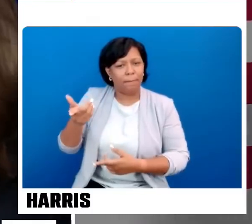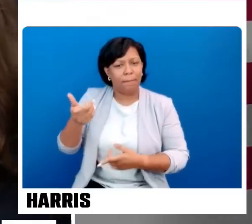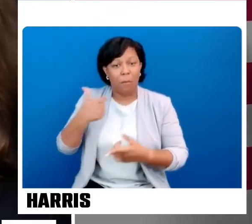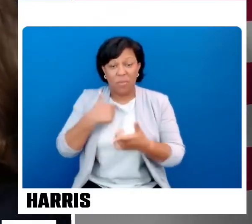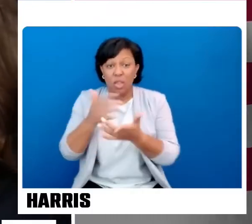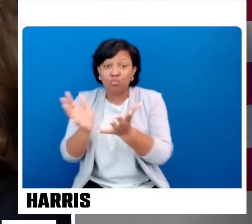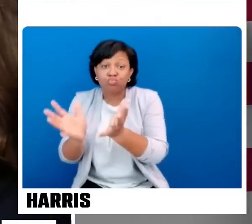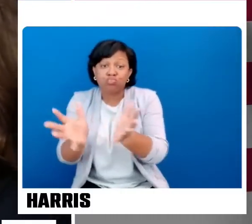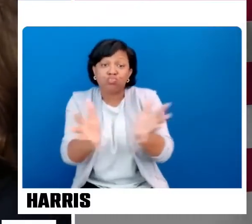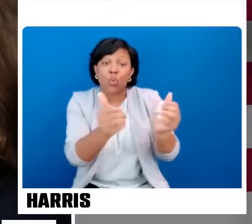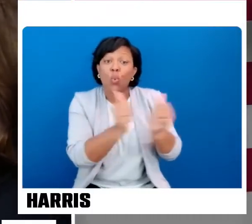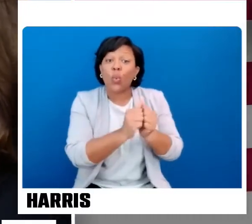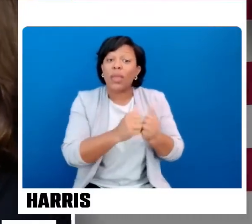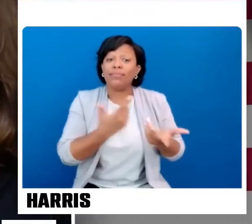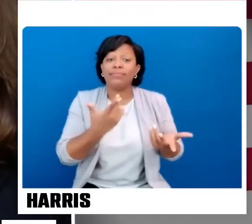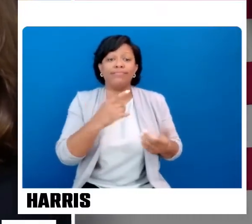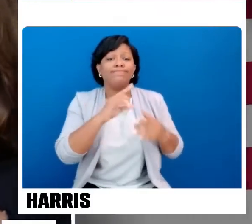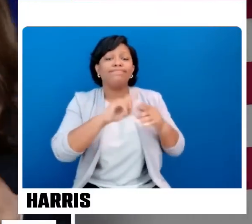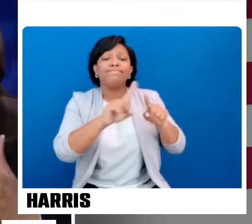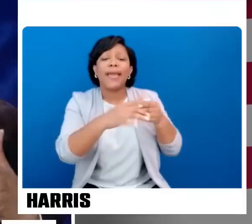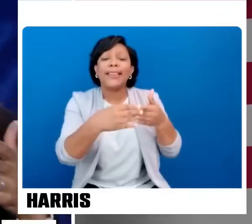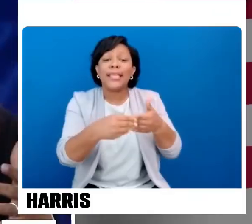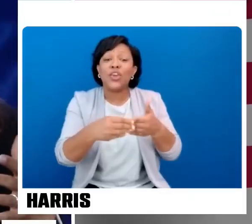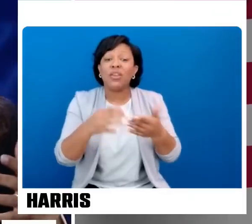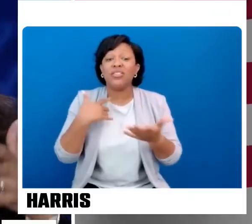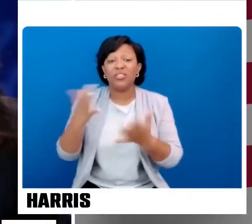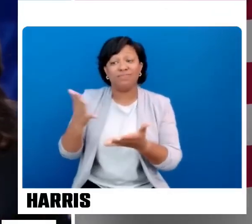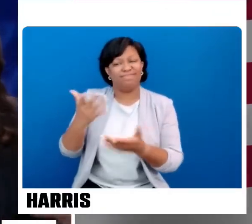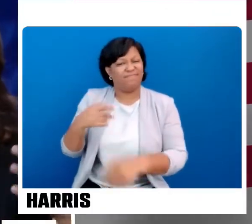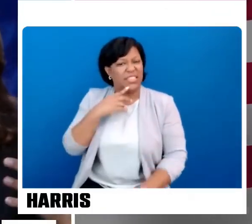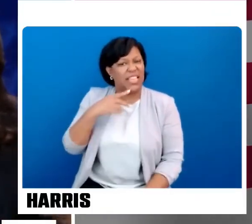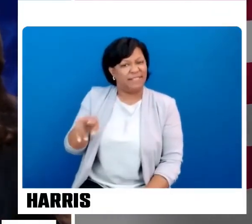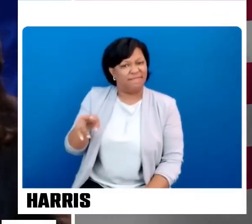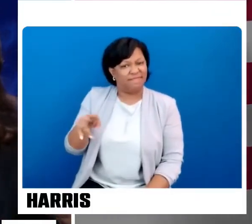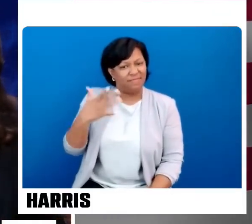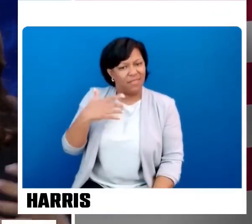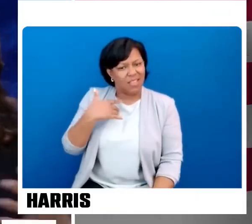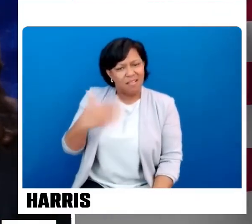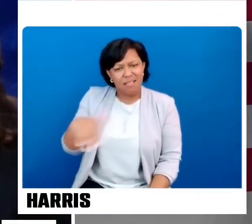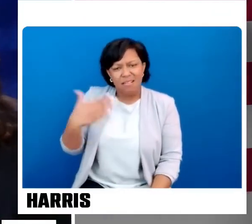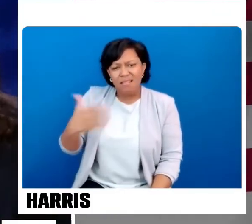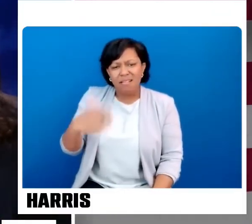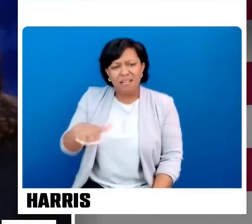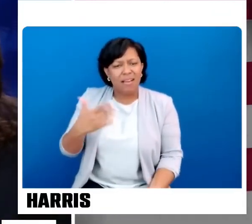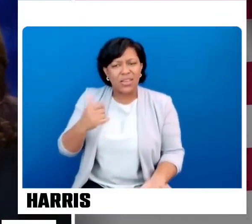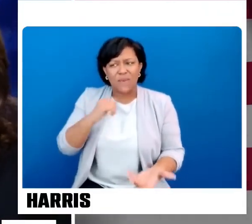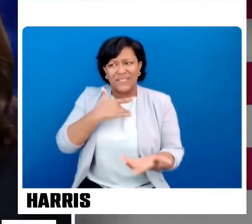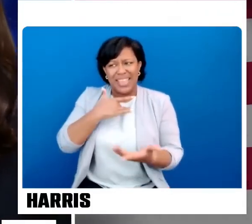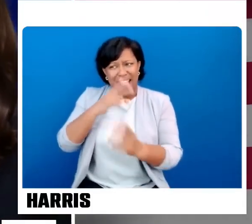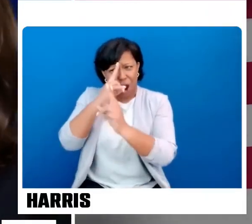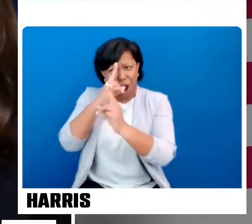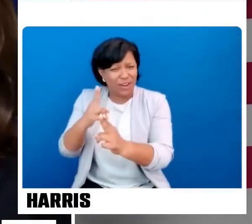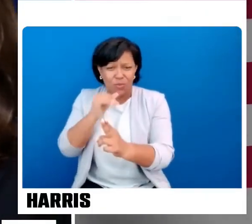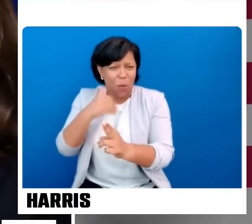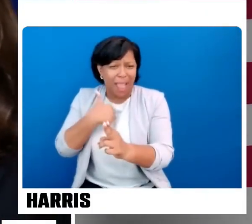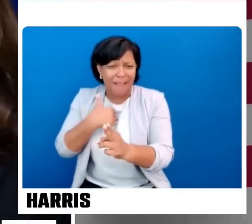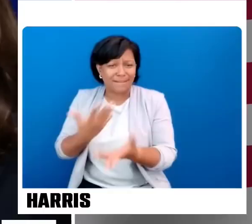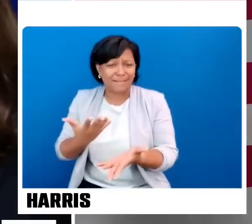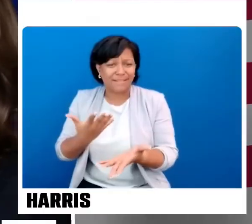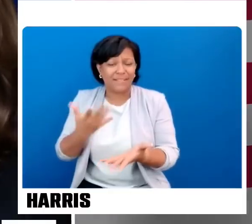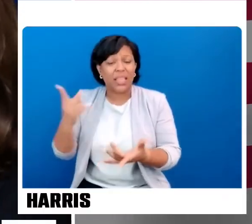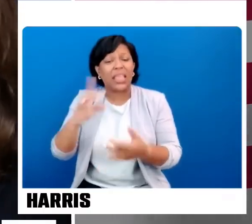a disgrace. And when you then talk in this way in a presidential debate and